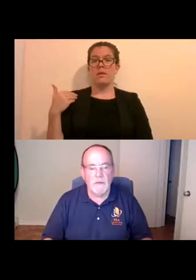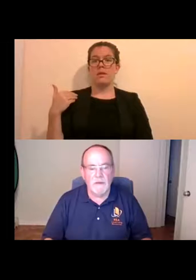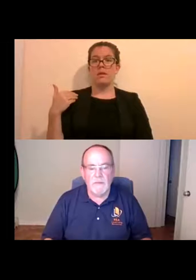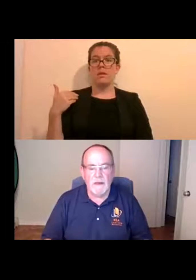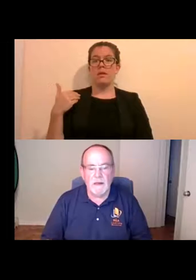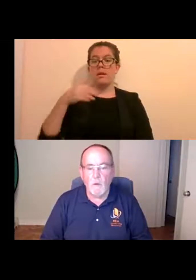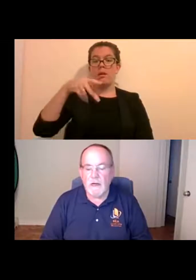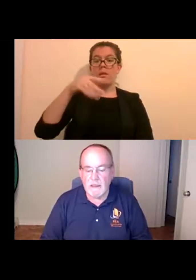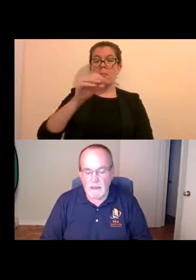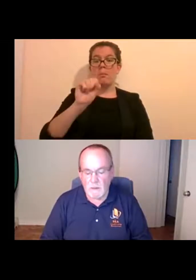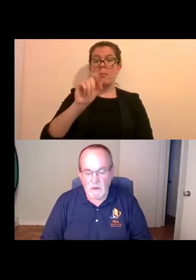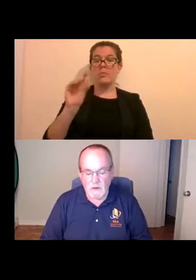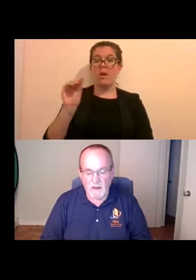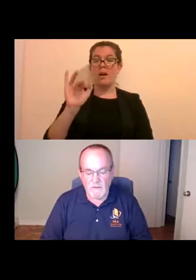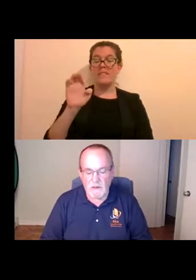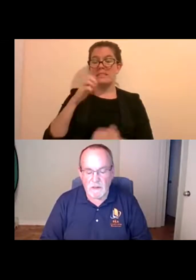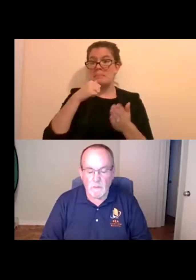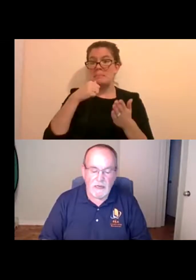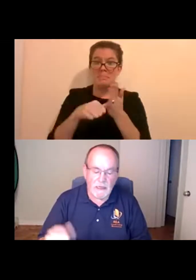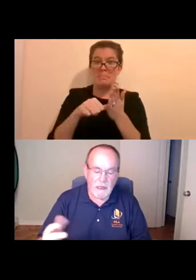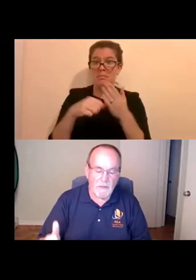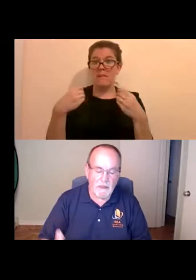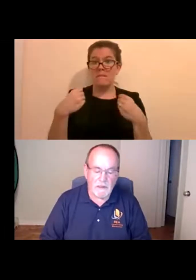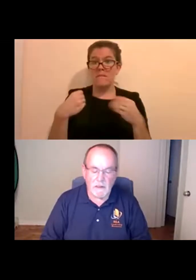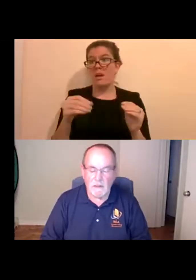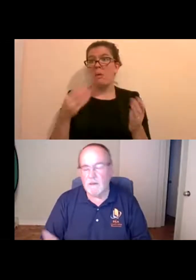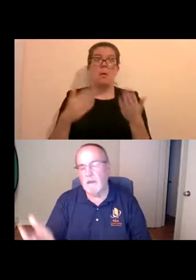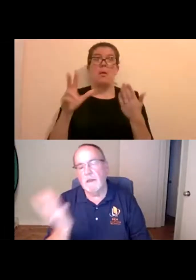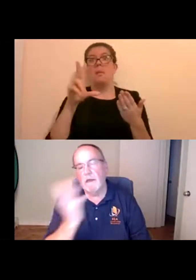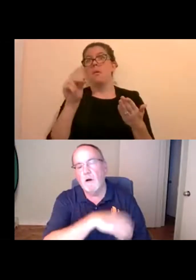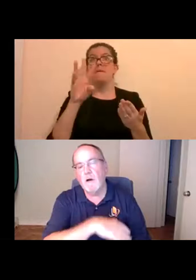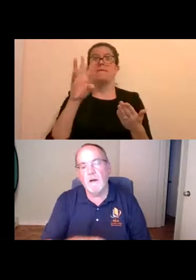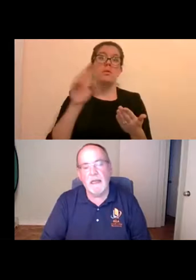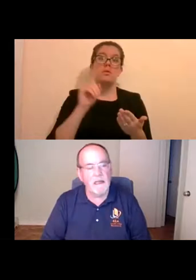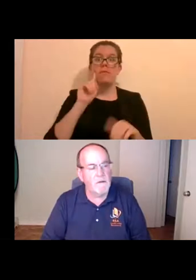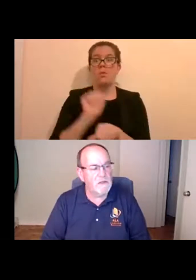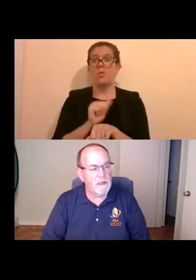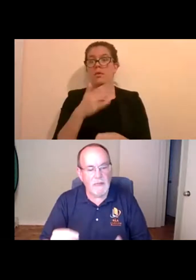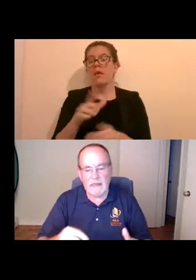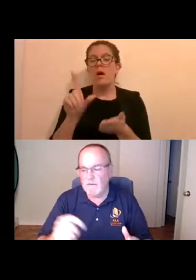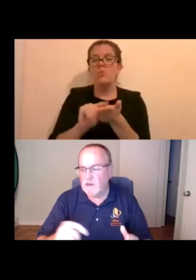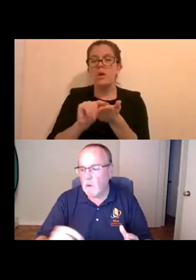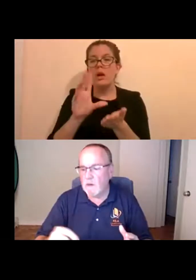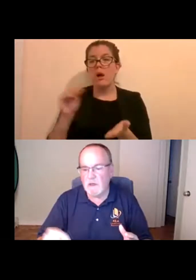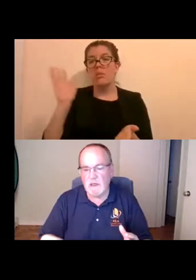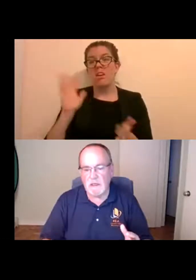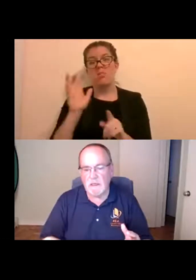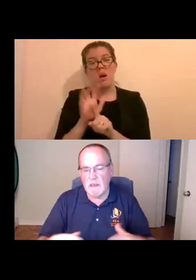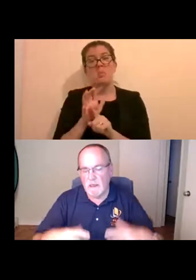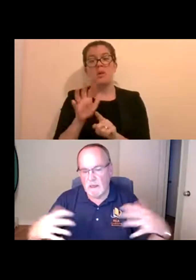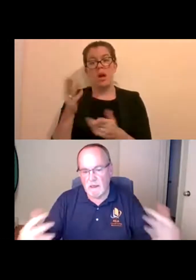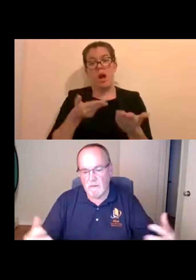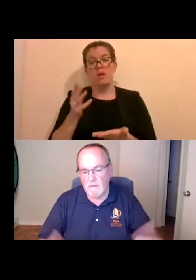were working there at the post office. Printing companies, and in an earlier day, it was like even sewing